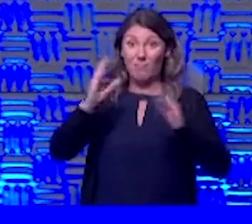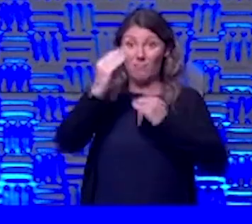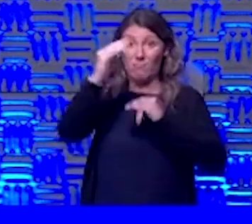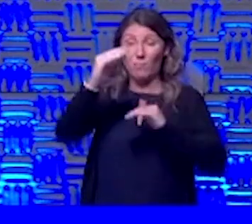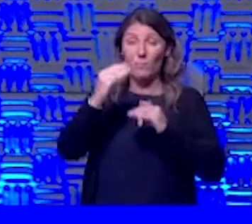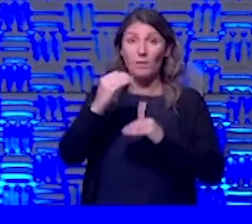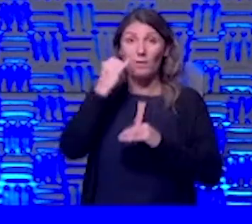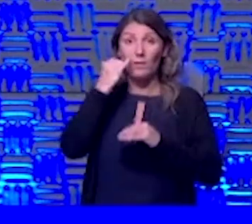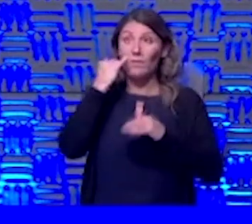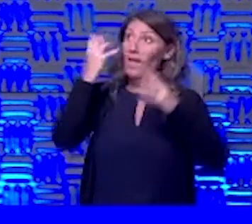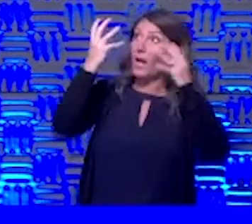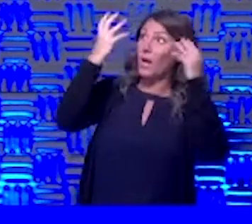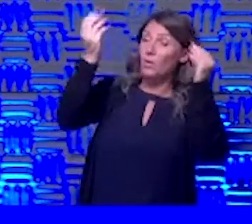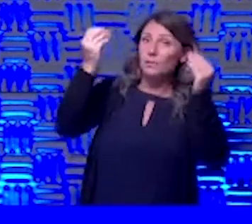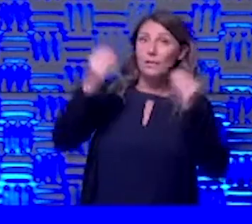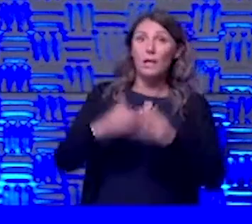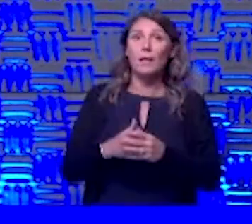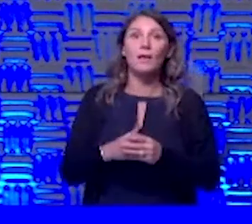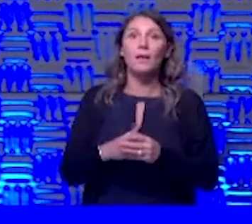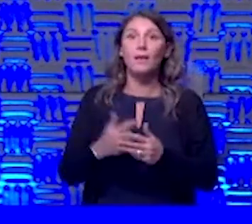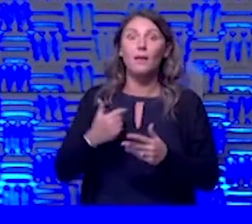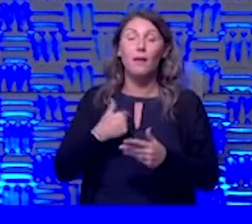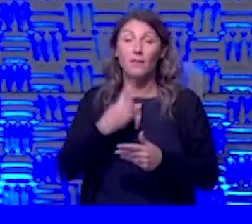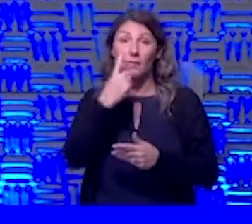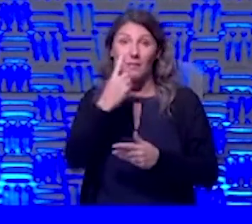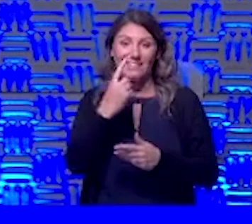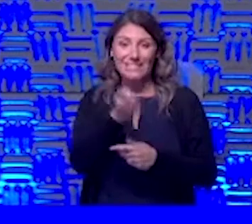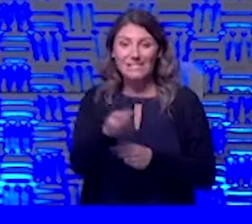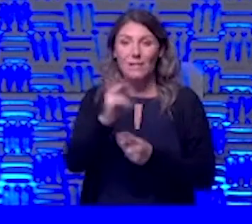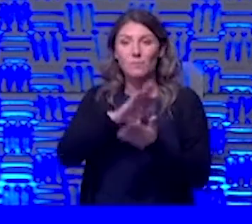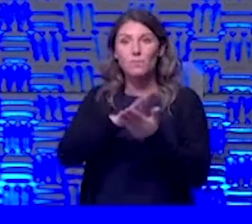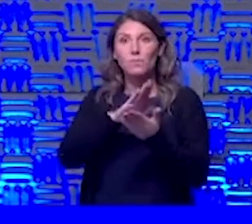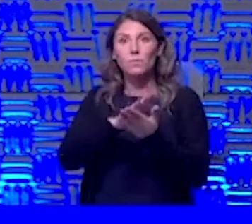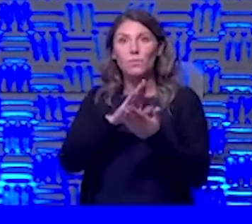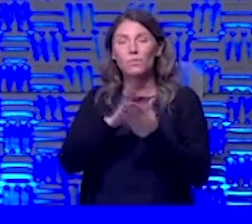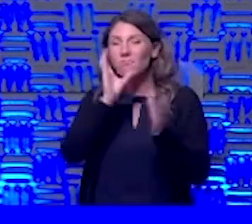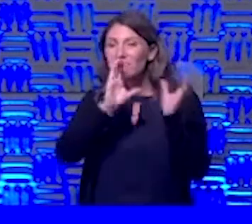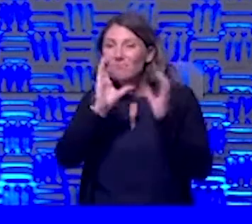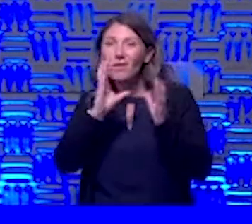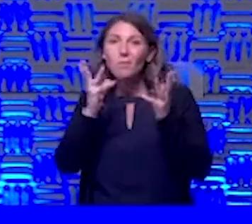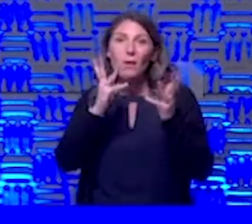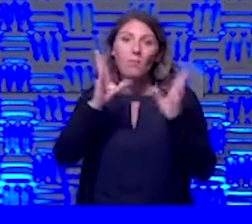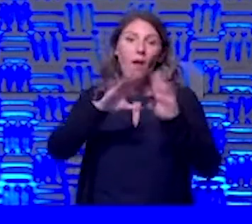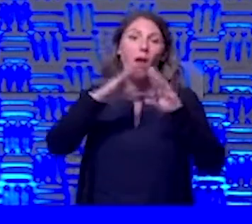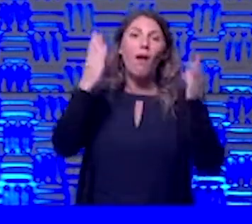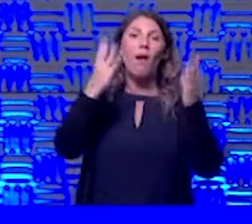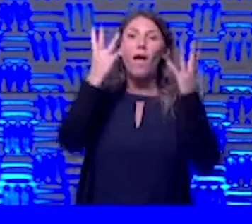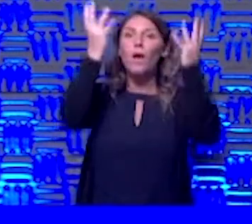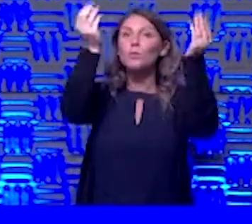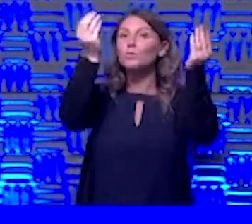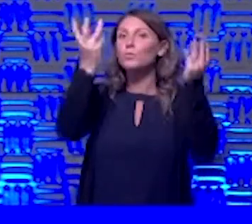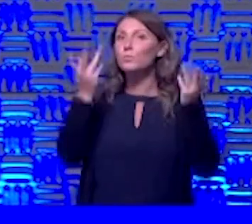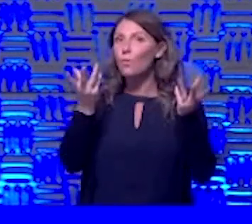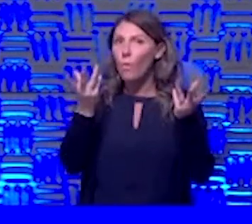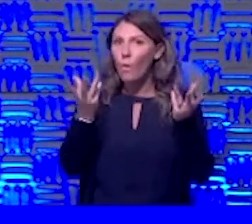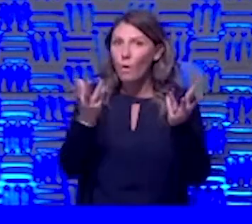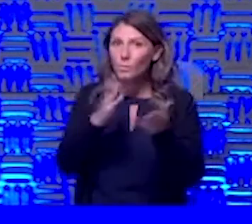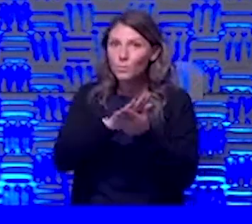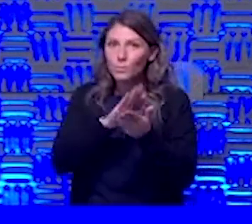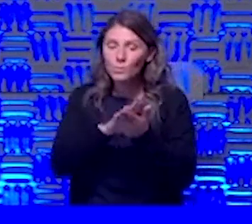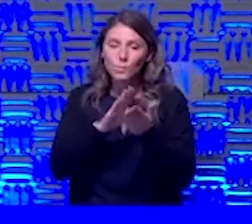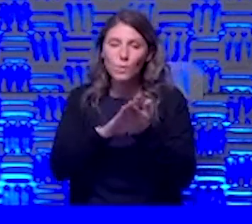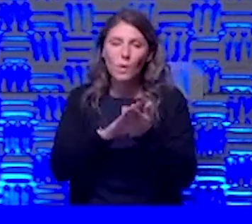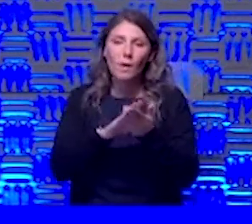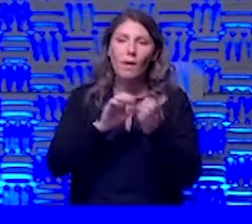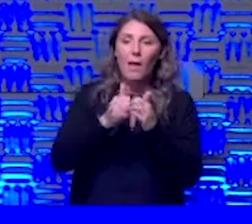do it outdoors, certainly I think some schools, I've been talking with some people, are looking at maybe some outdoor things as well. So there are ways to mitigate the